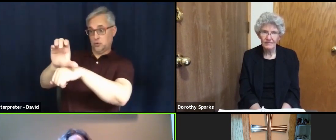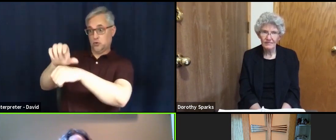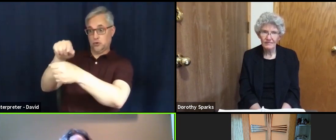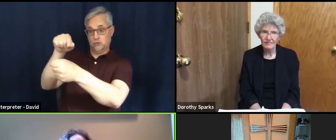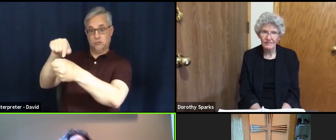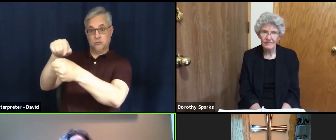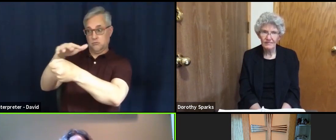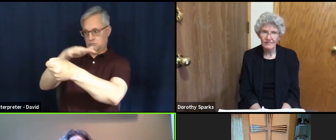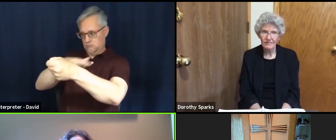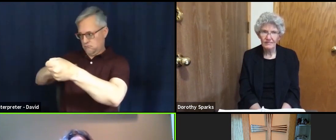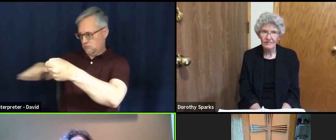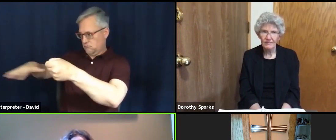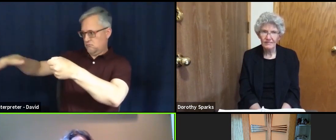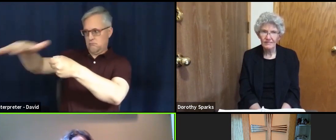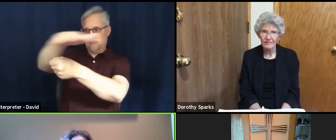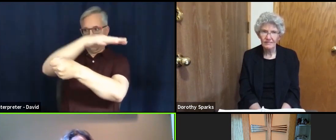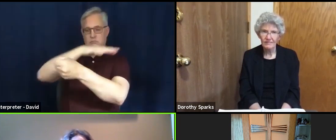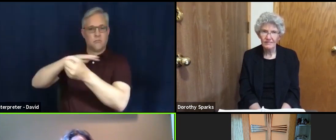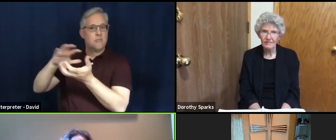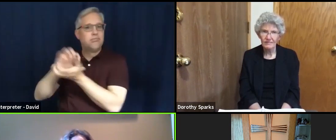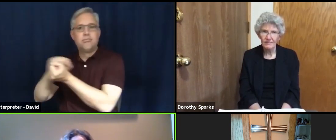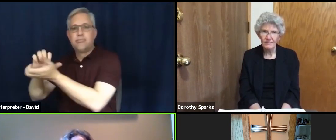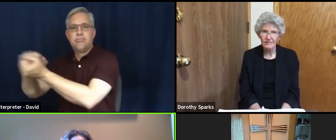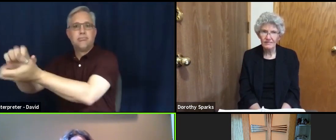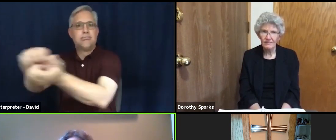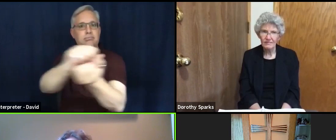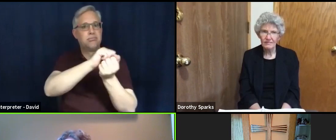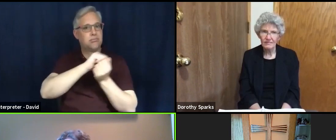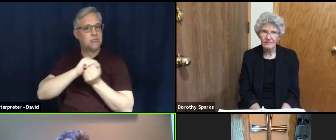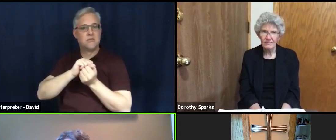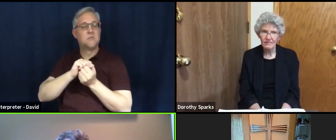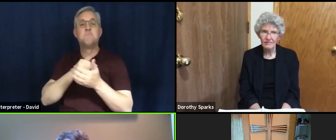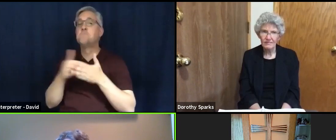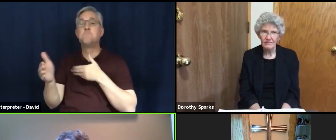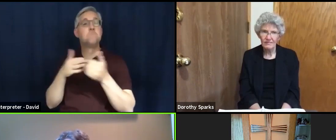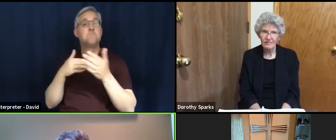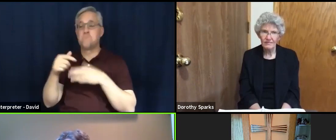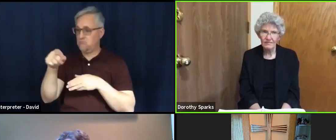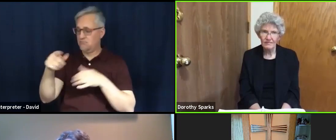and they are providing services and supplies to their neighborhood.